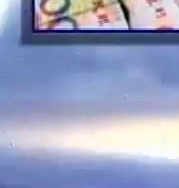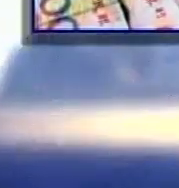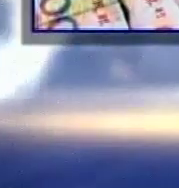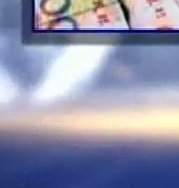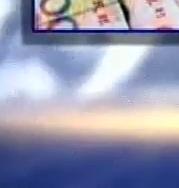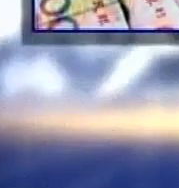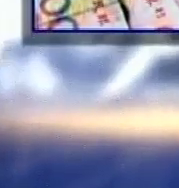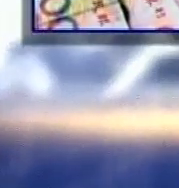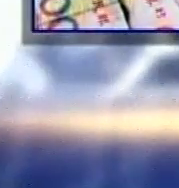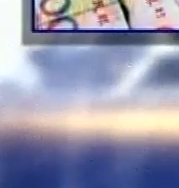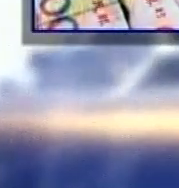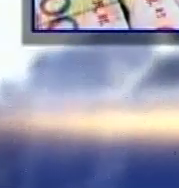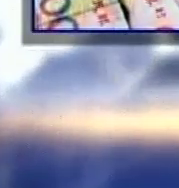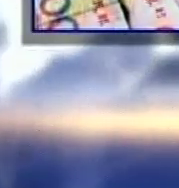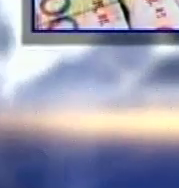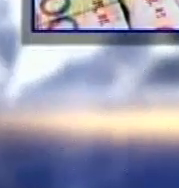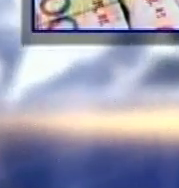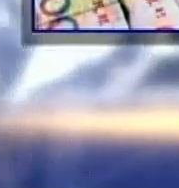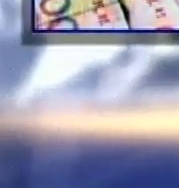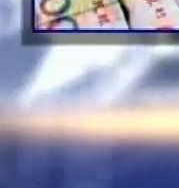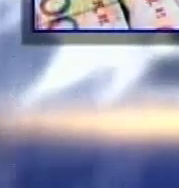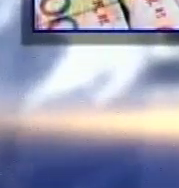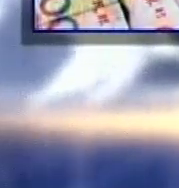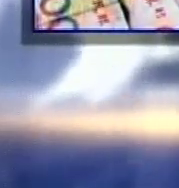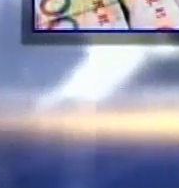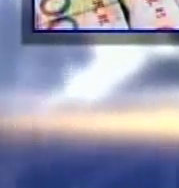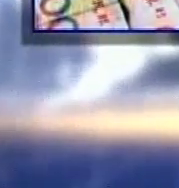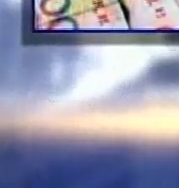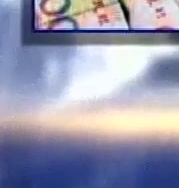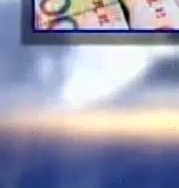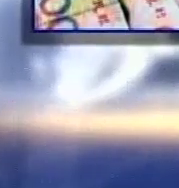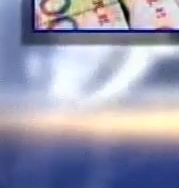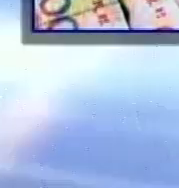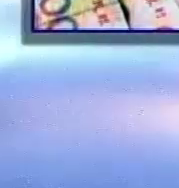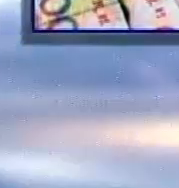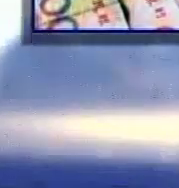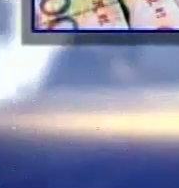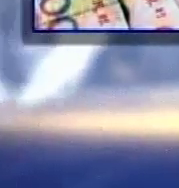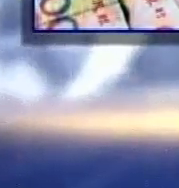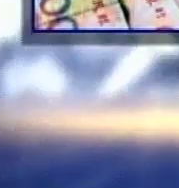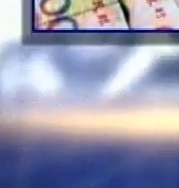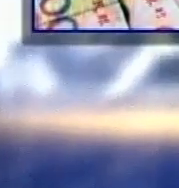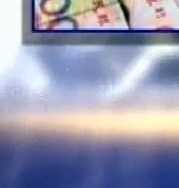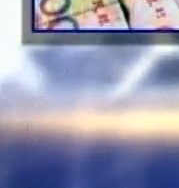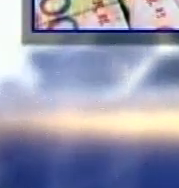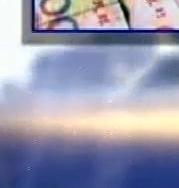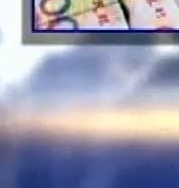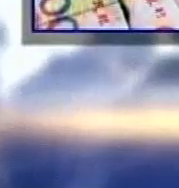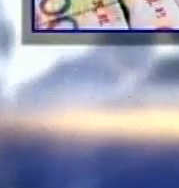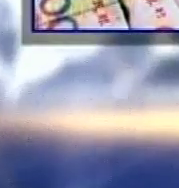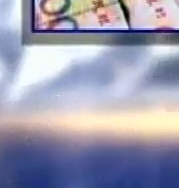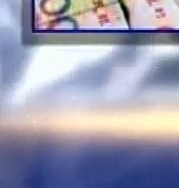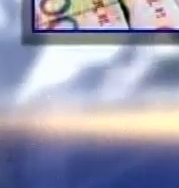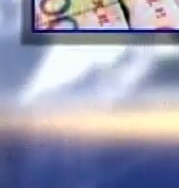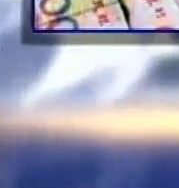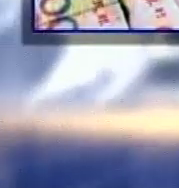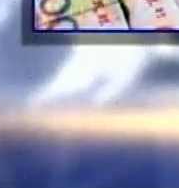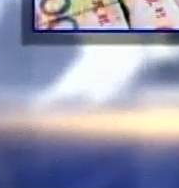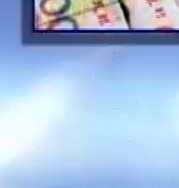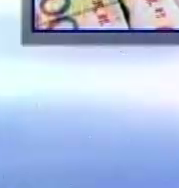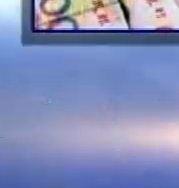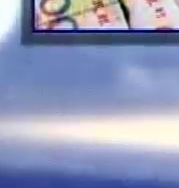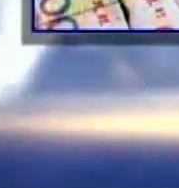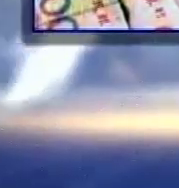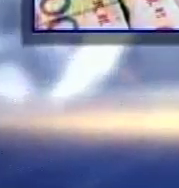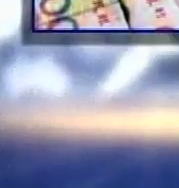was $31.5 billion after imports rose 39.6% and exports rose 18.4%.